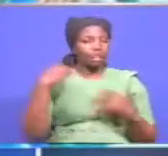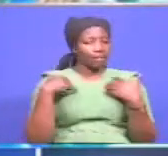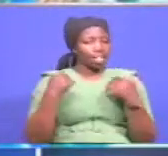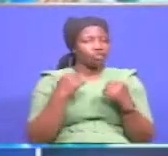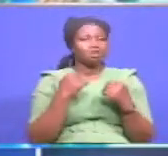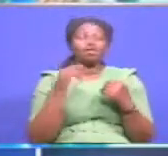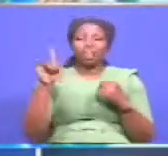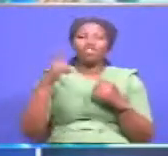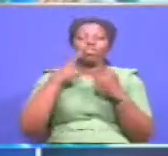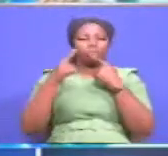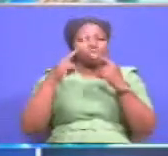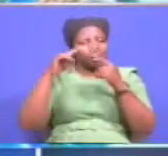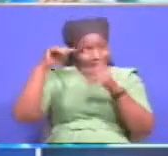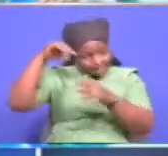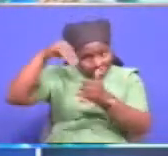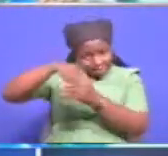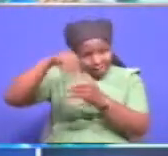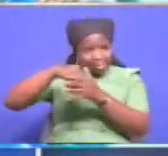he announced that